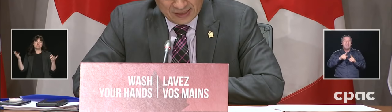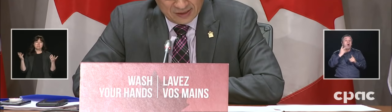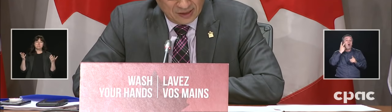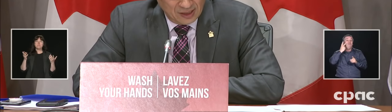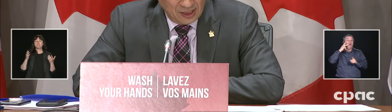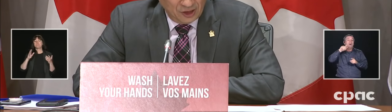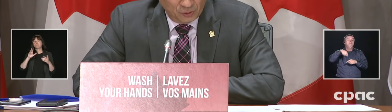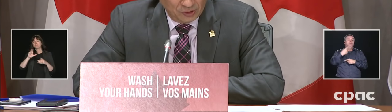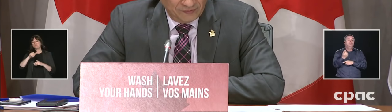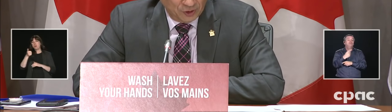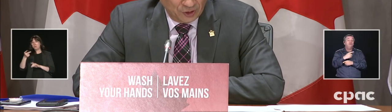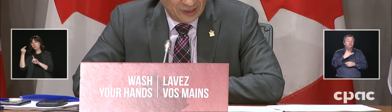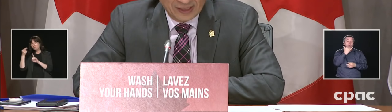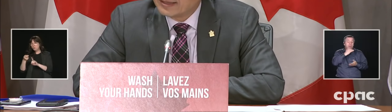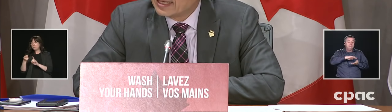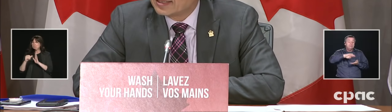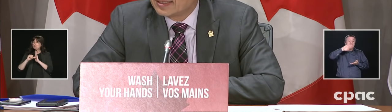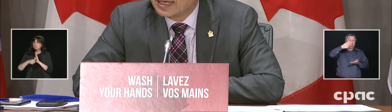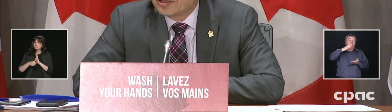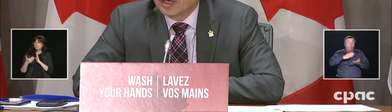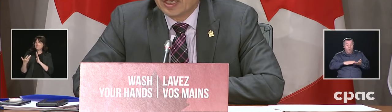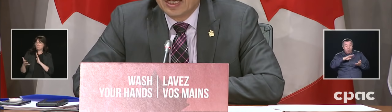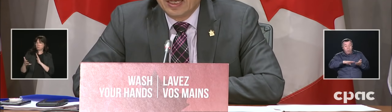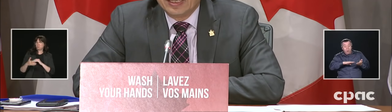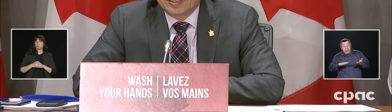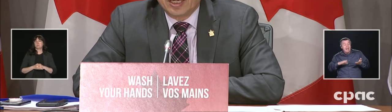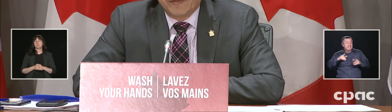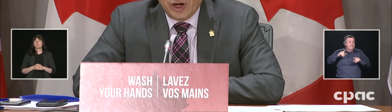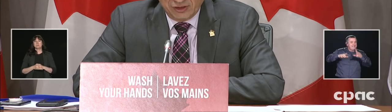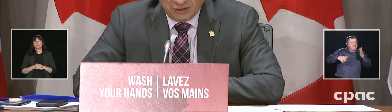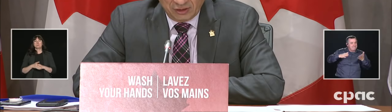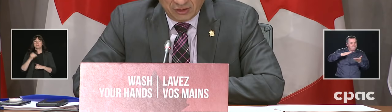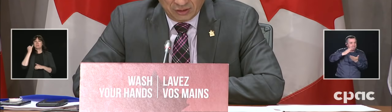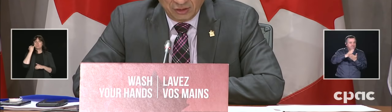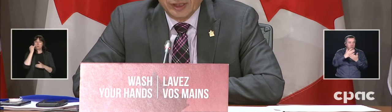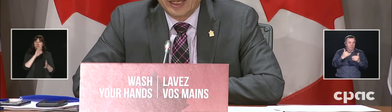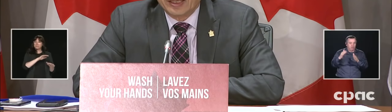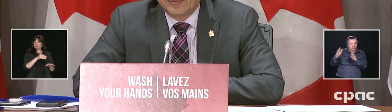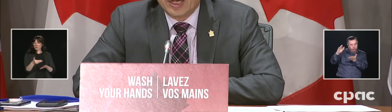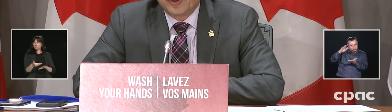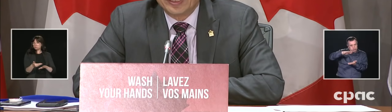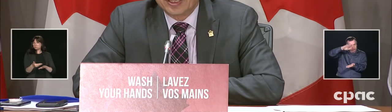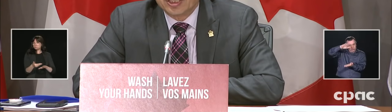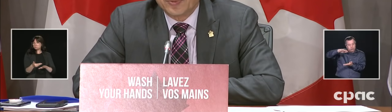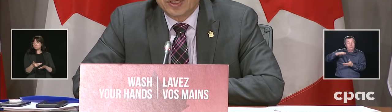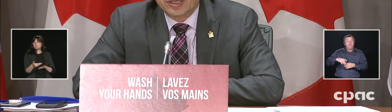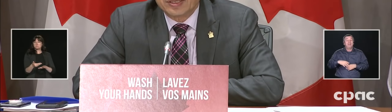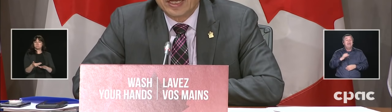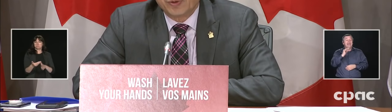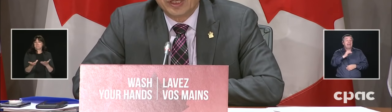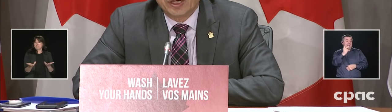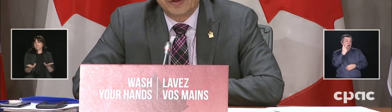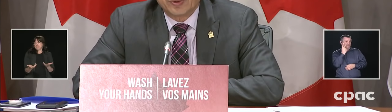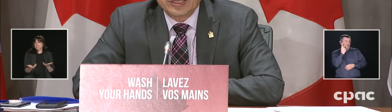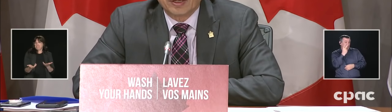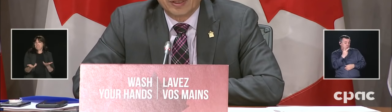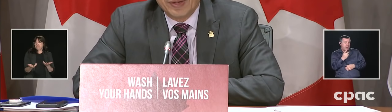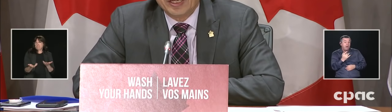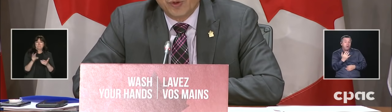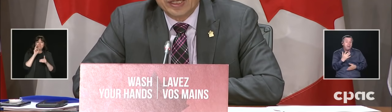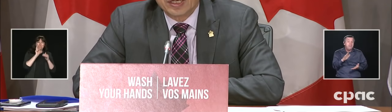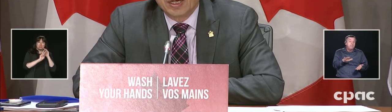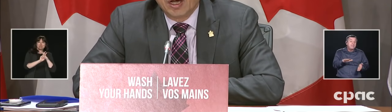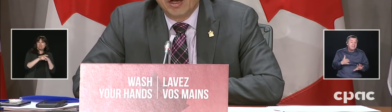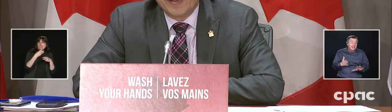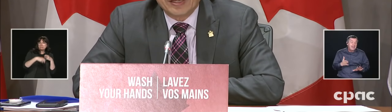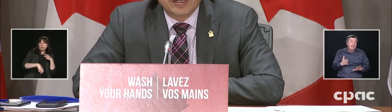repeatedly is that, if you're looking at deaths, et cetera, it's kind of hard to look at predictions because they really are the result in